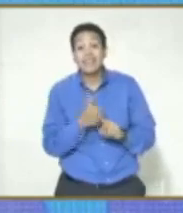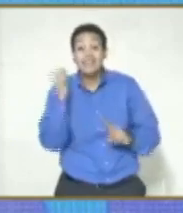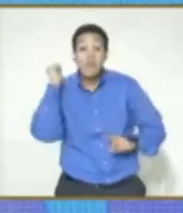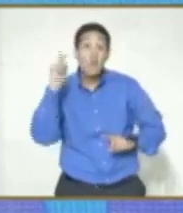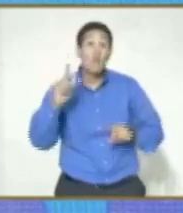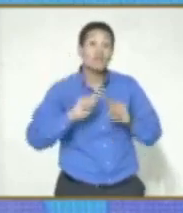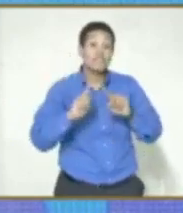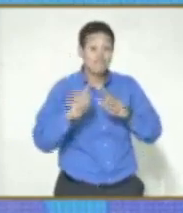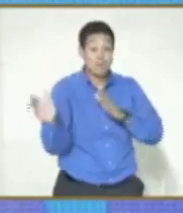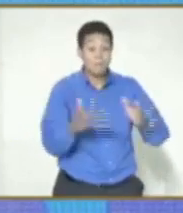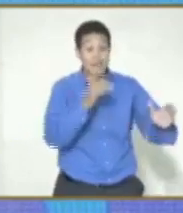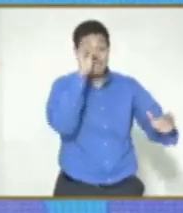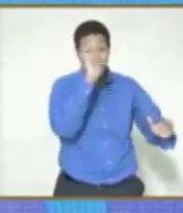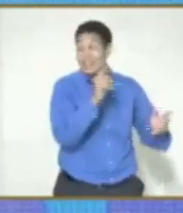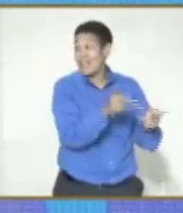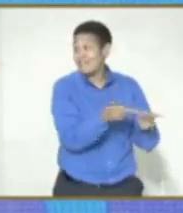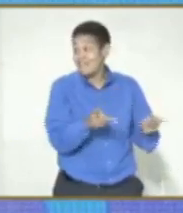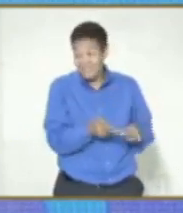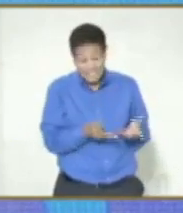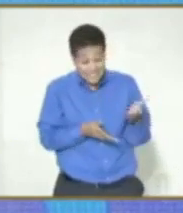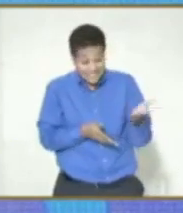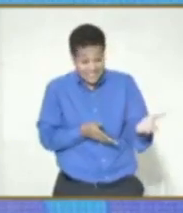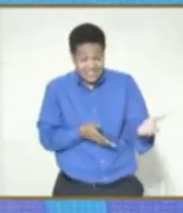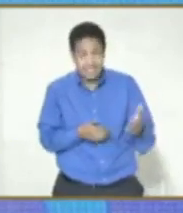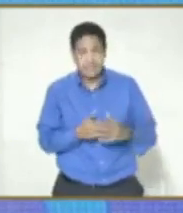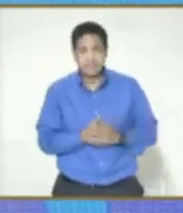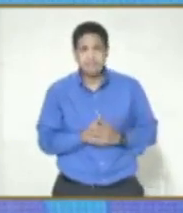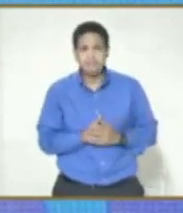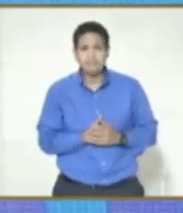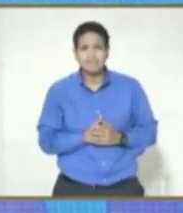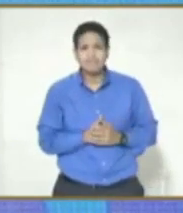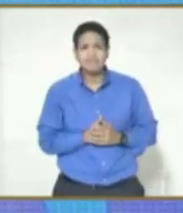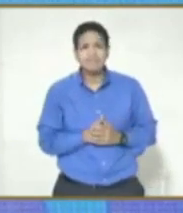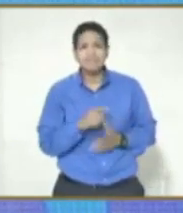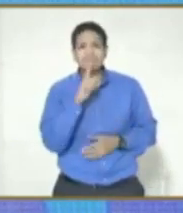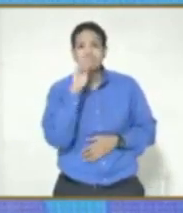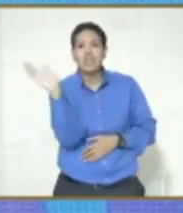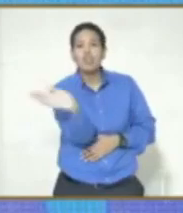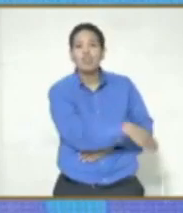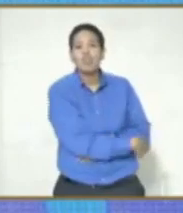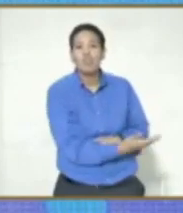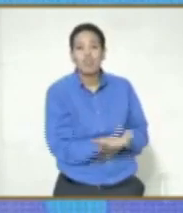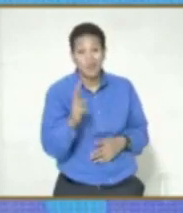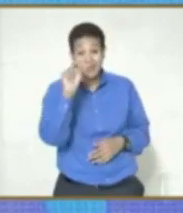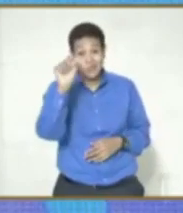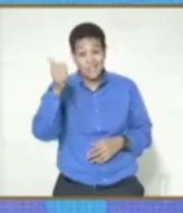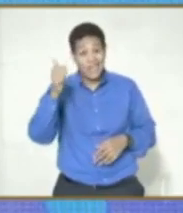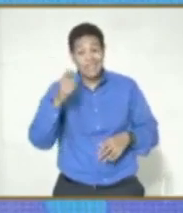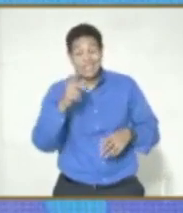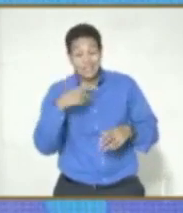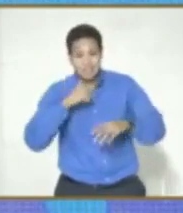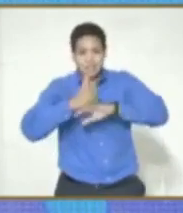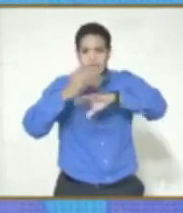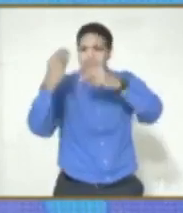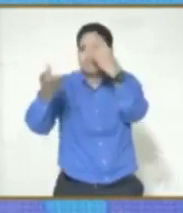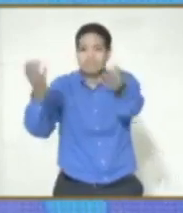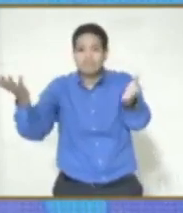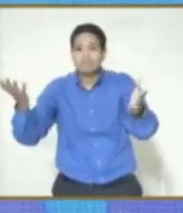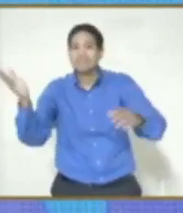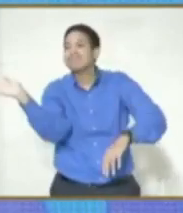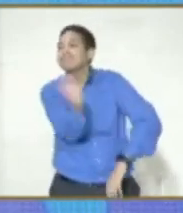plans for that facility was swept under the carpet. We lost the